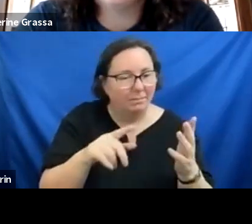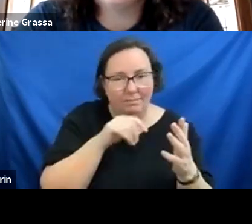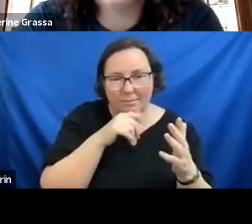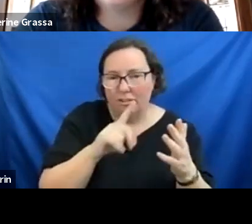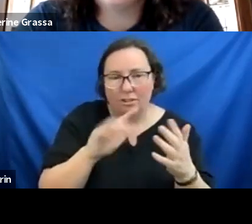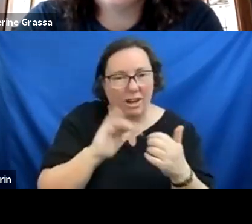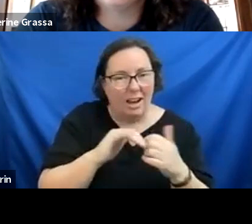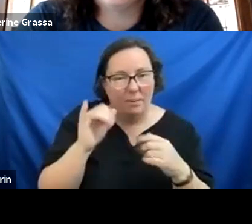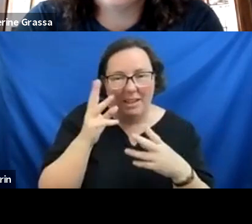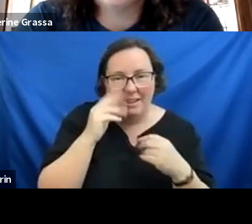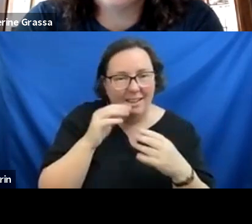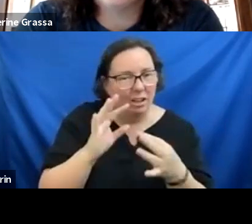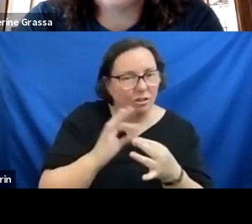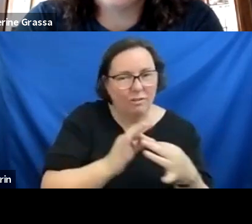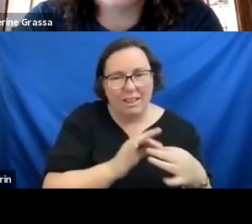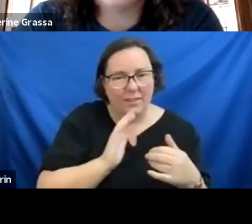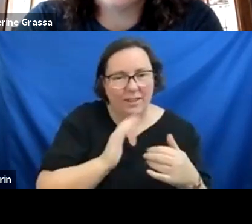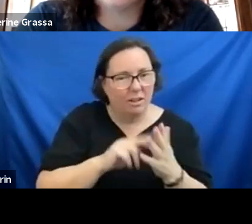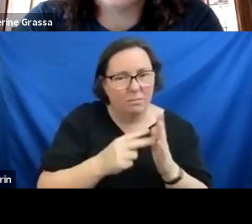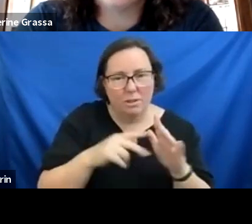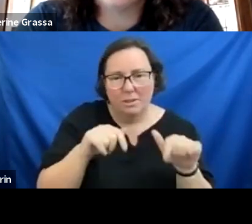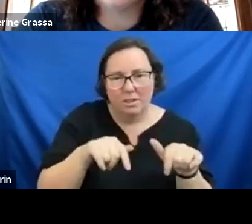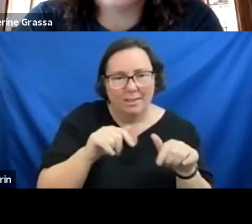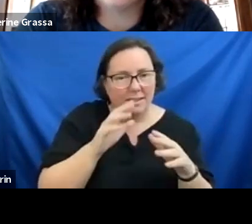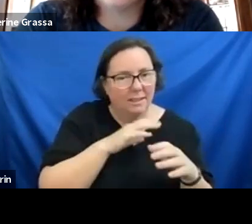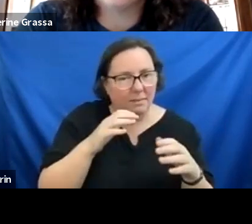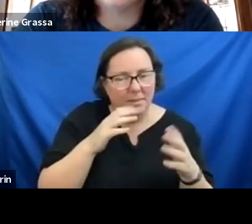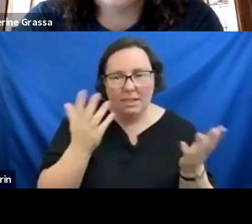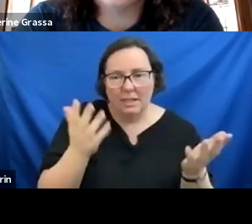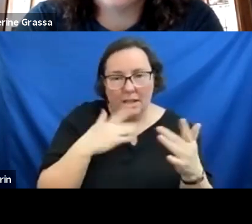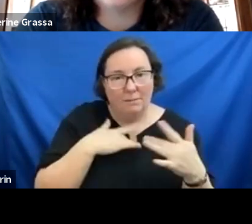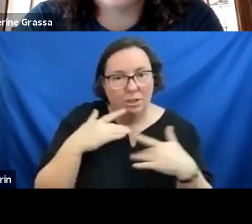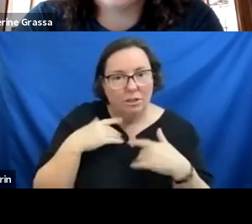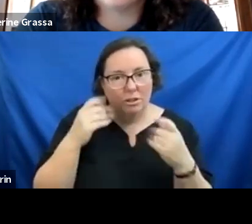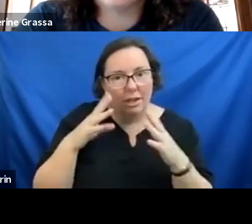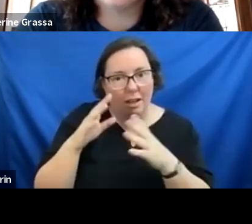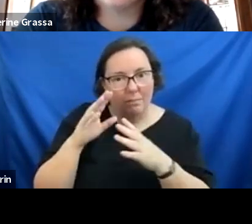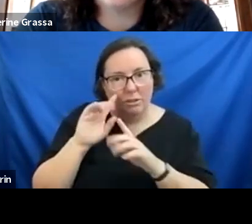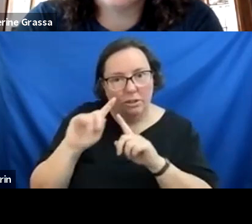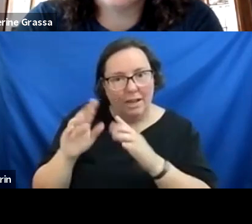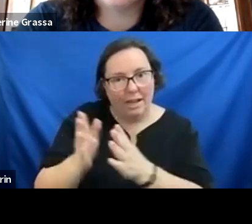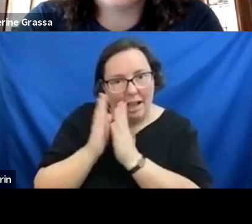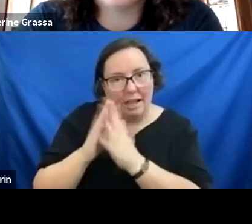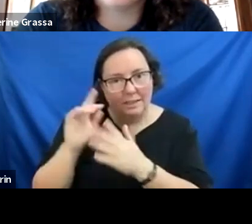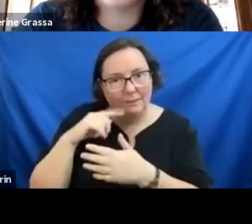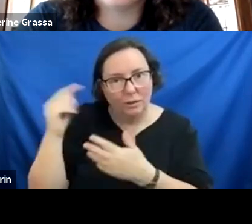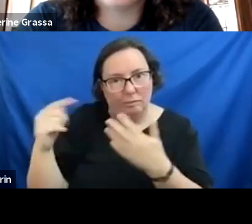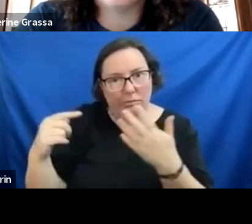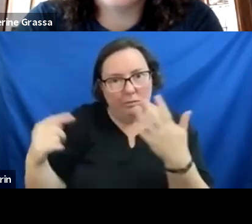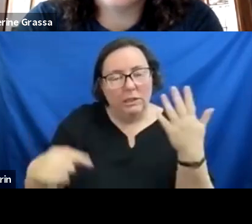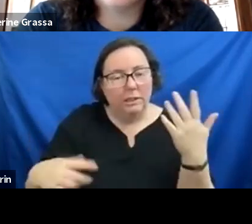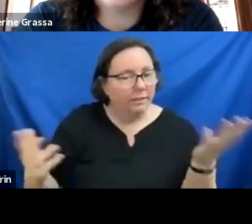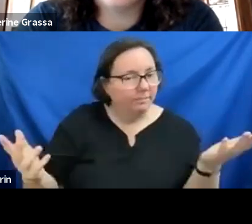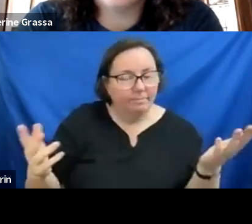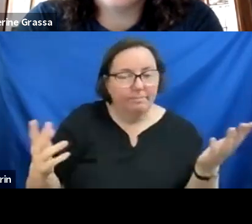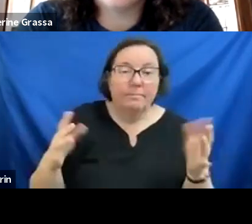that data point is relevant to our purpose on this committee, and I'm concerned about the time devoted to gathering data and discussing it.